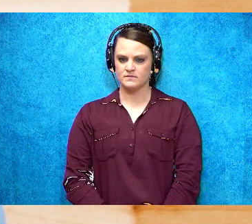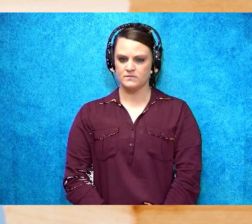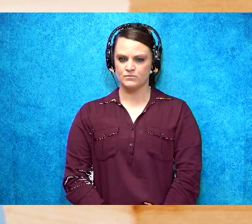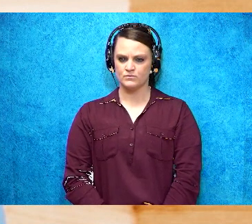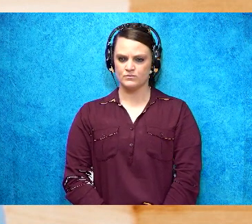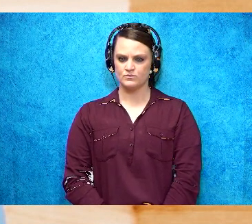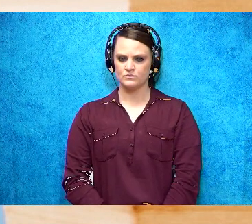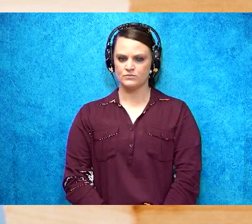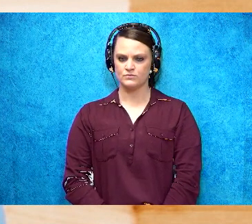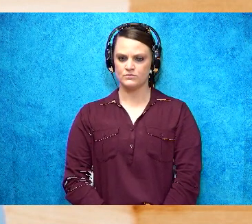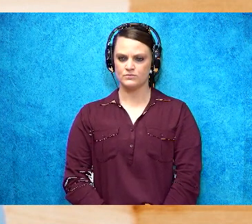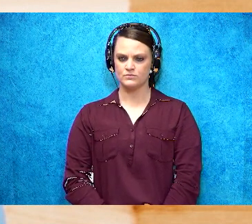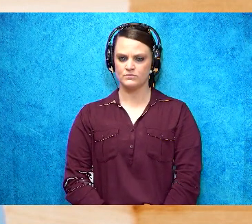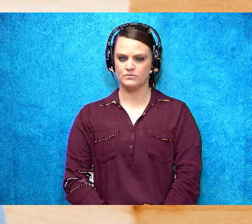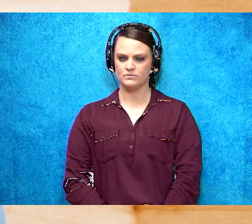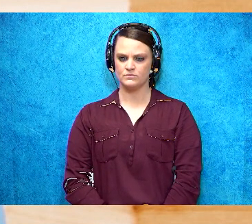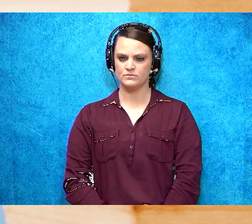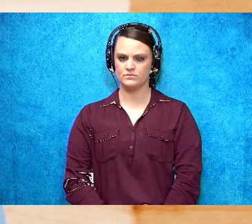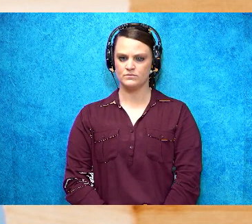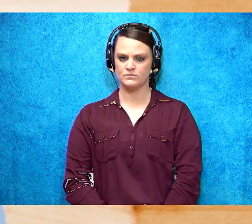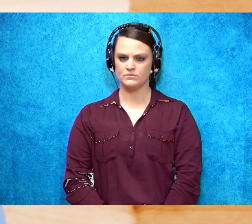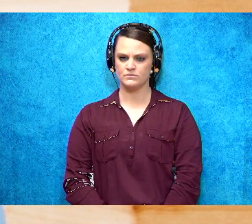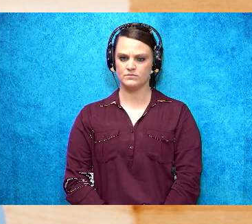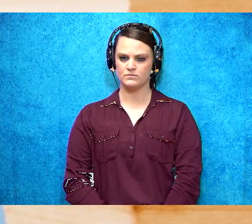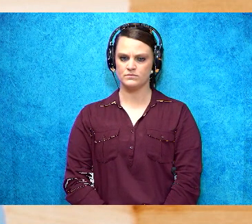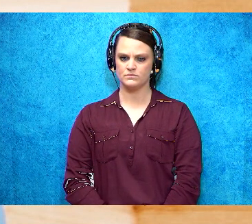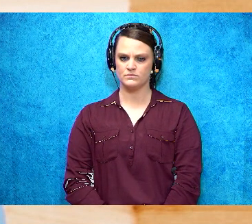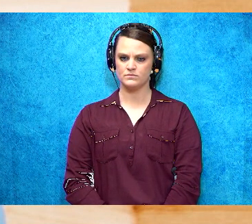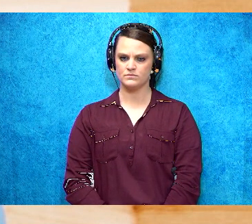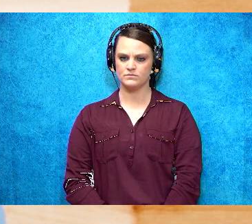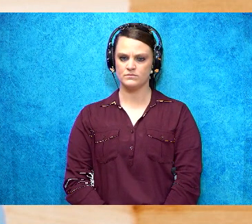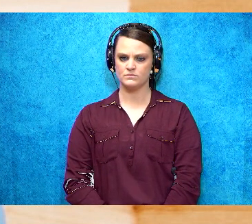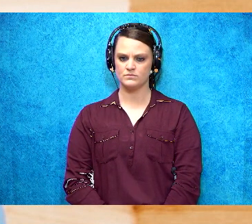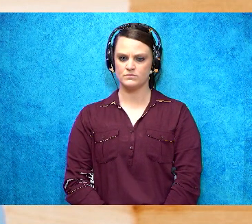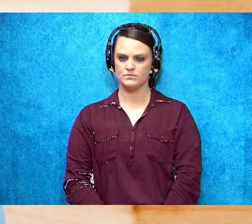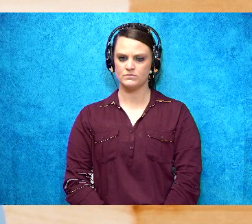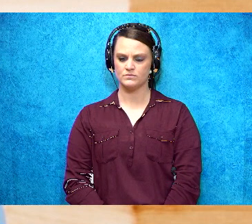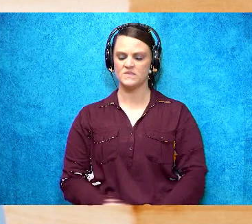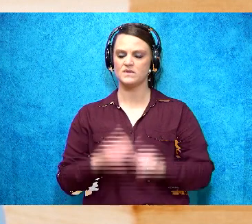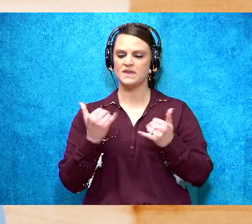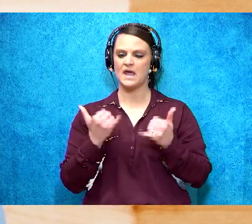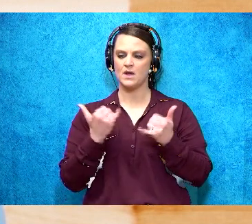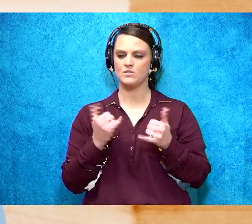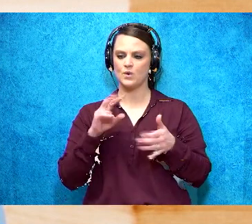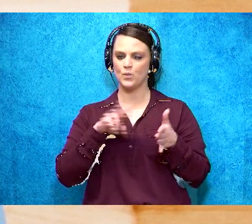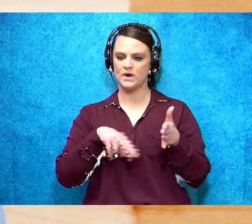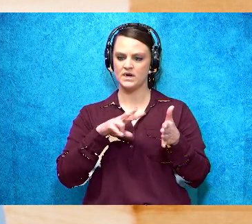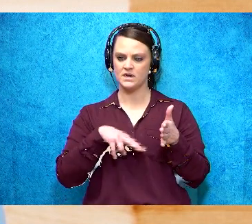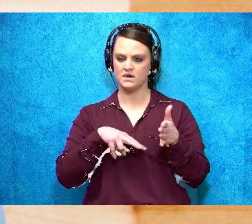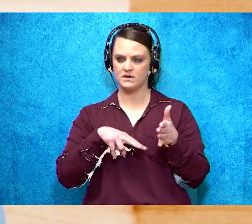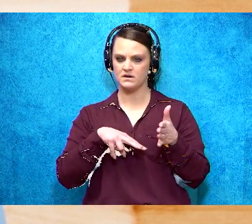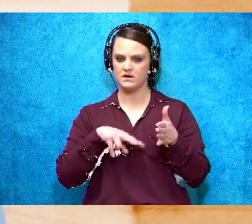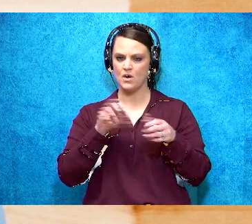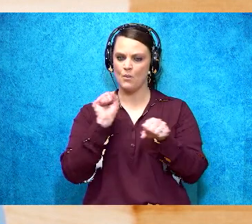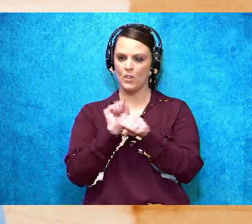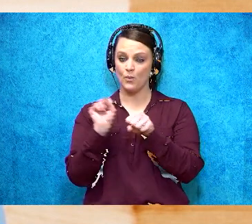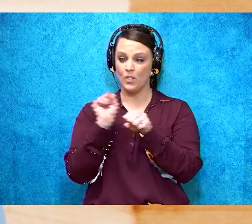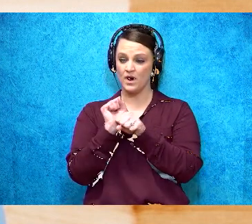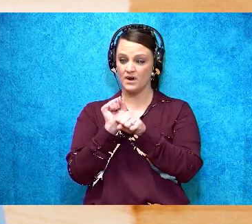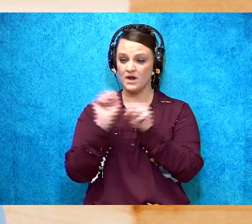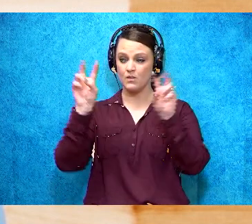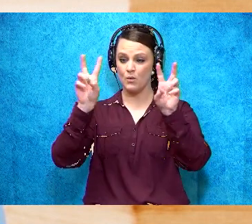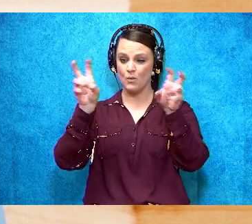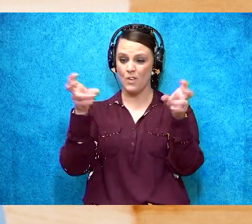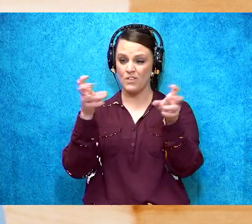Okay, let's move to reading. We are working again, quoting accurately from